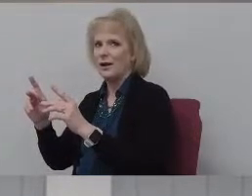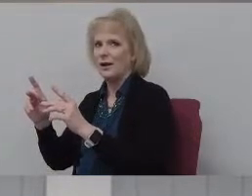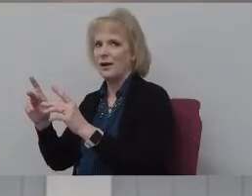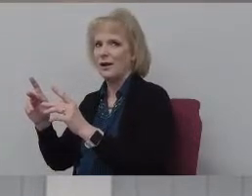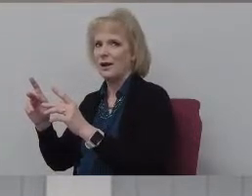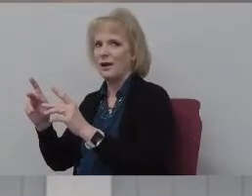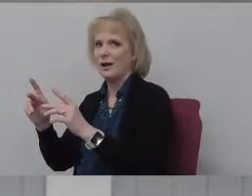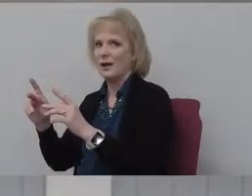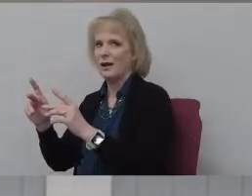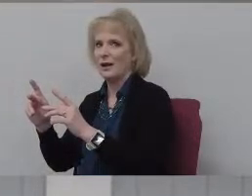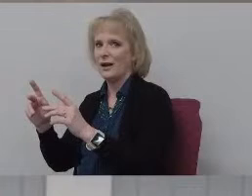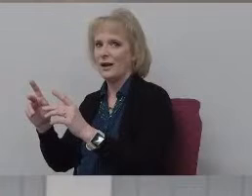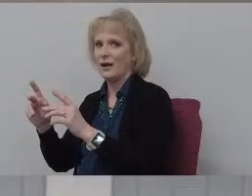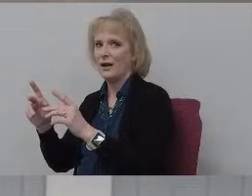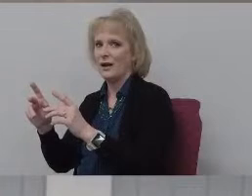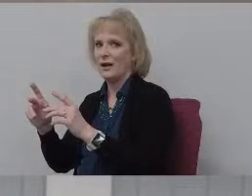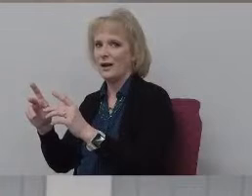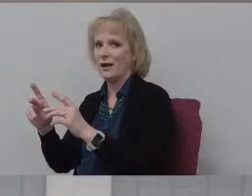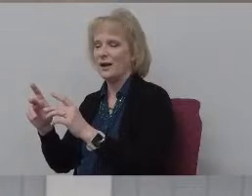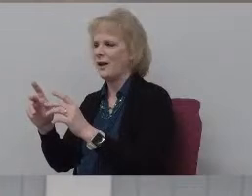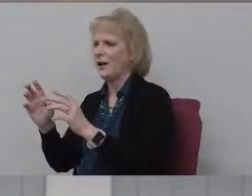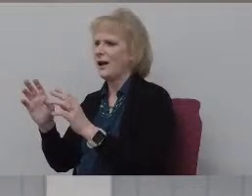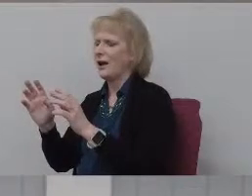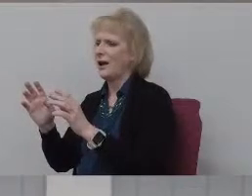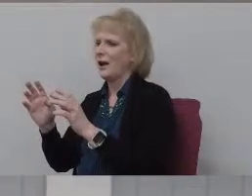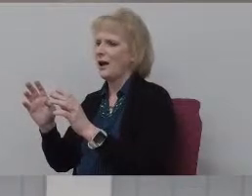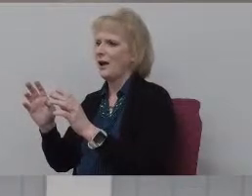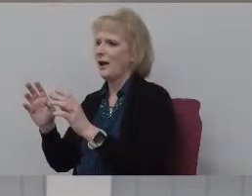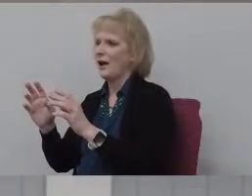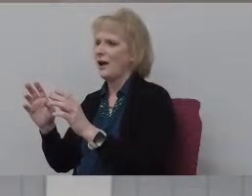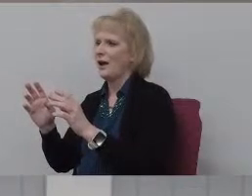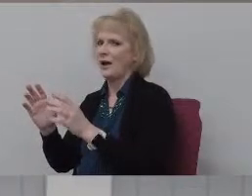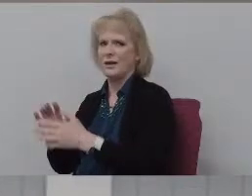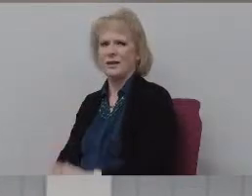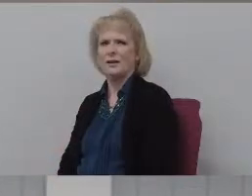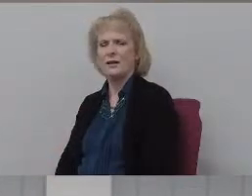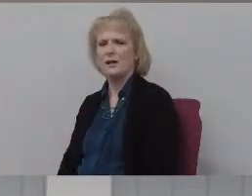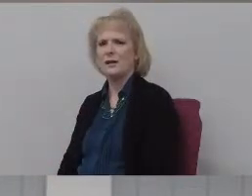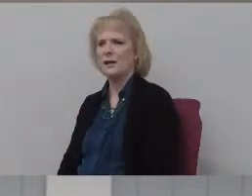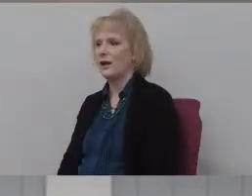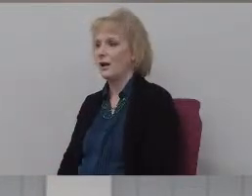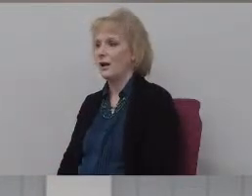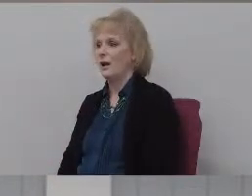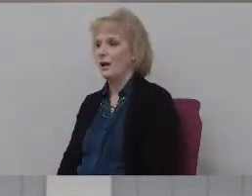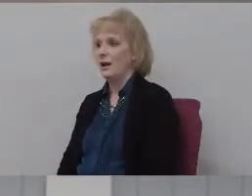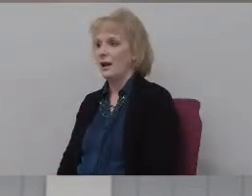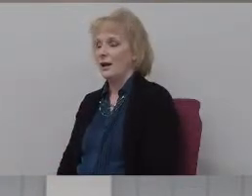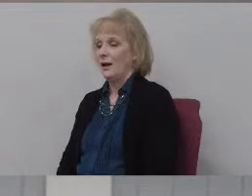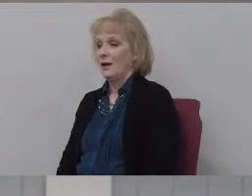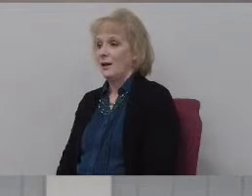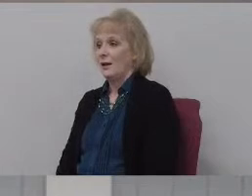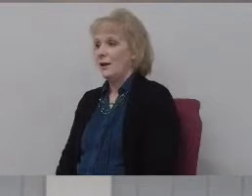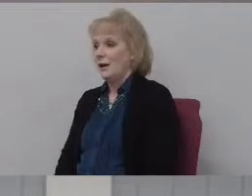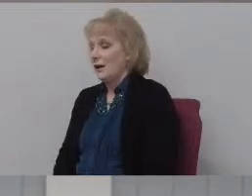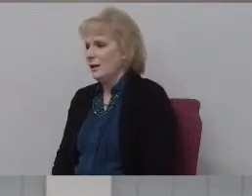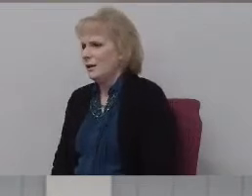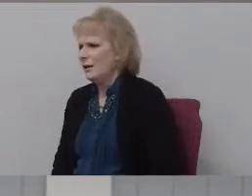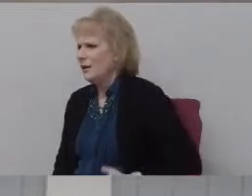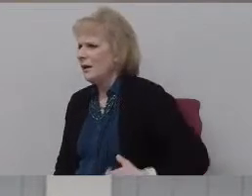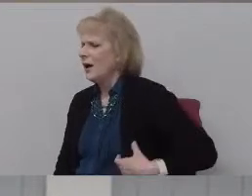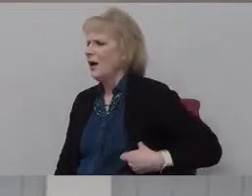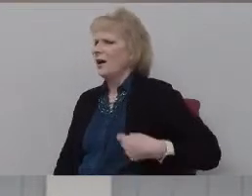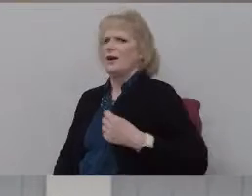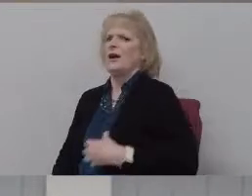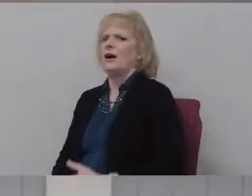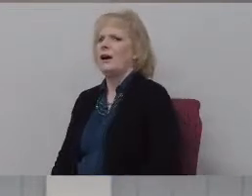Well, fine. You learn how to memorize all of these kids' names. I can't even remember my two boys' names. So anyway, but